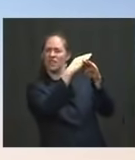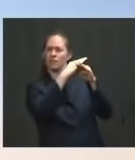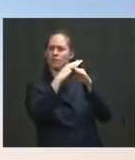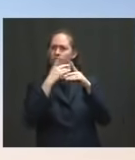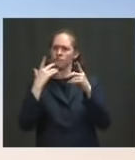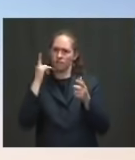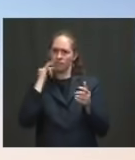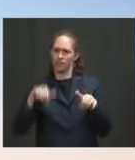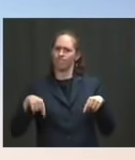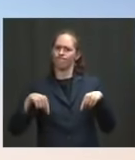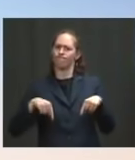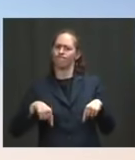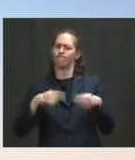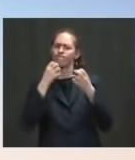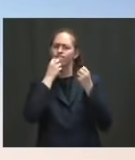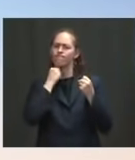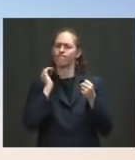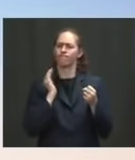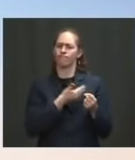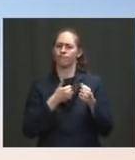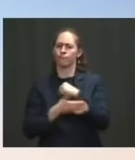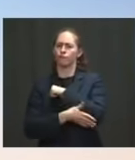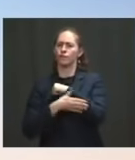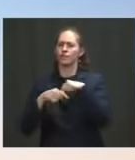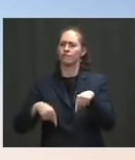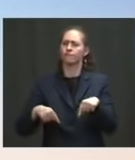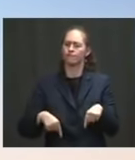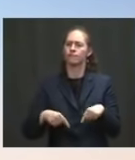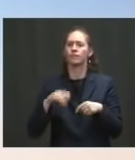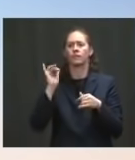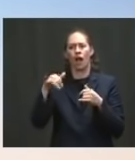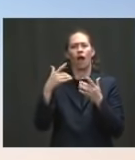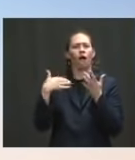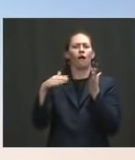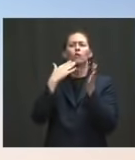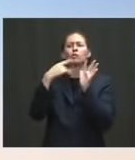leader-to-leader diplomacy, something the president feels is vital as he operates in the world. And a quick note, mm-hmm.